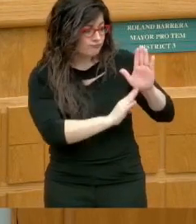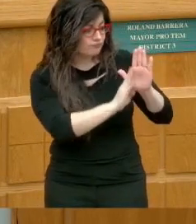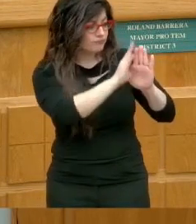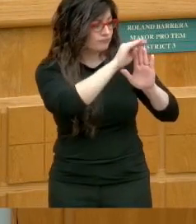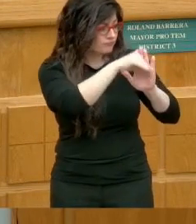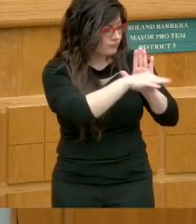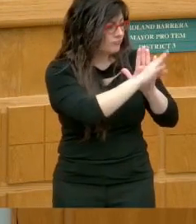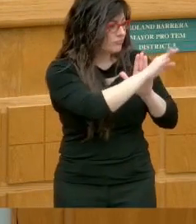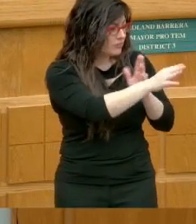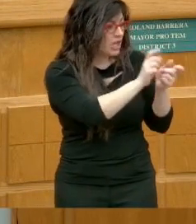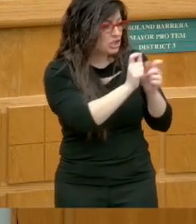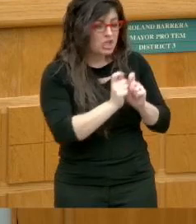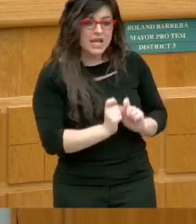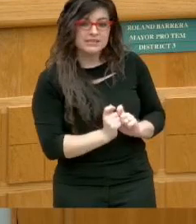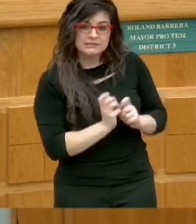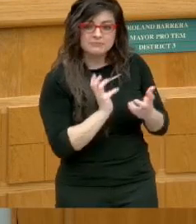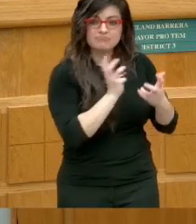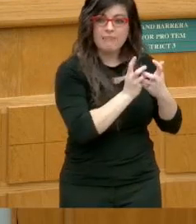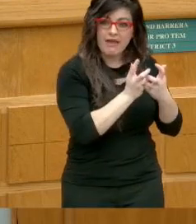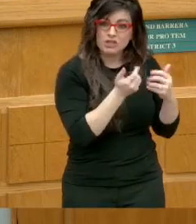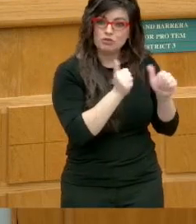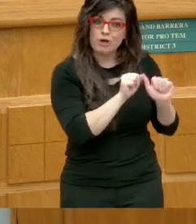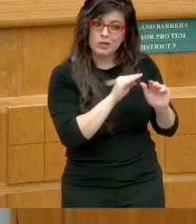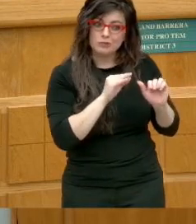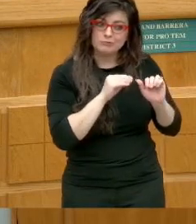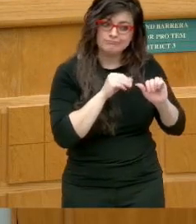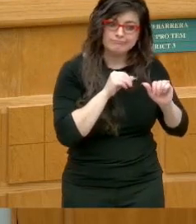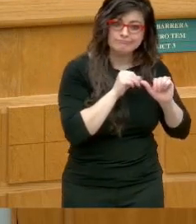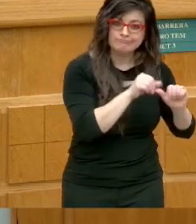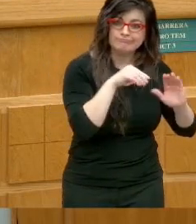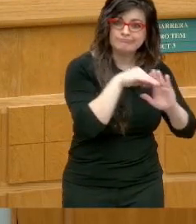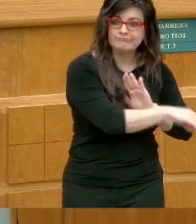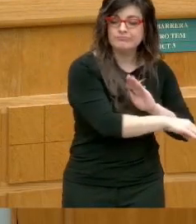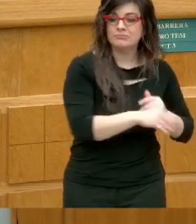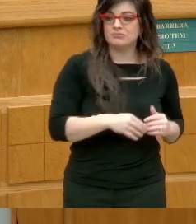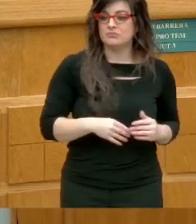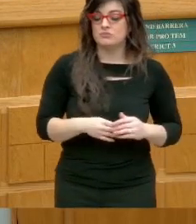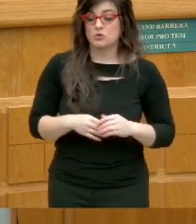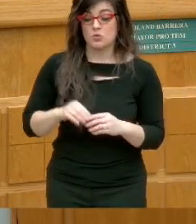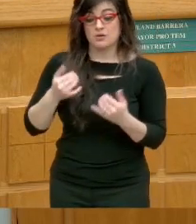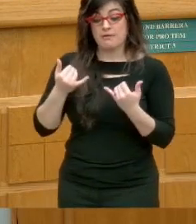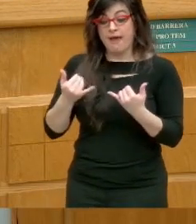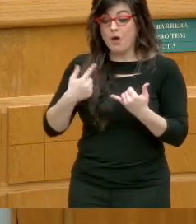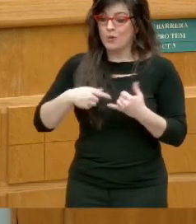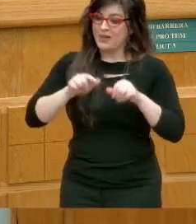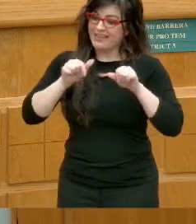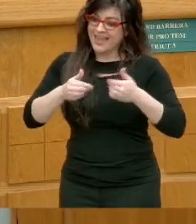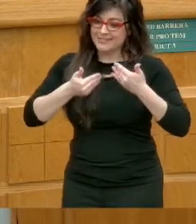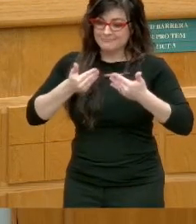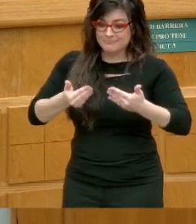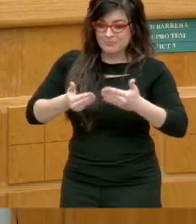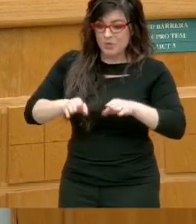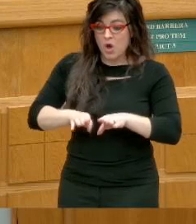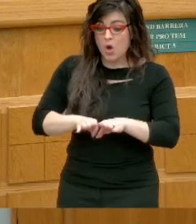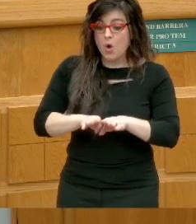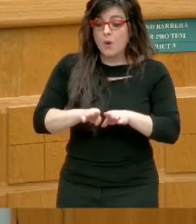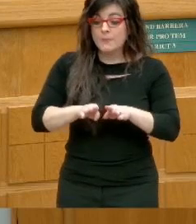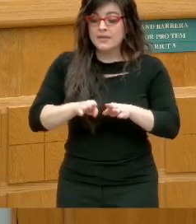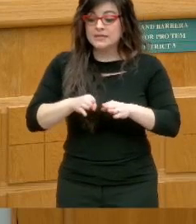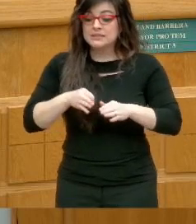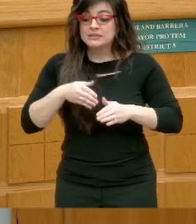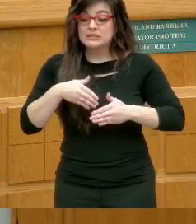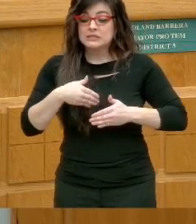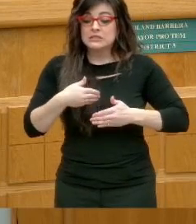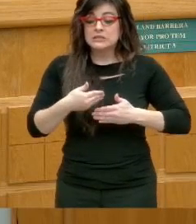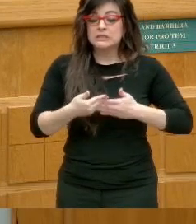now, we've got the green light to move forward very slowly, very methodically, and continue to follow the rules. So I would